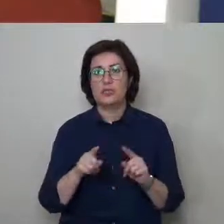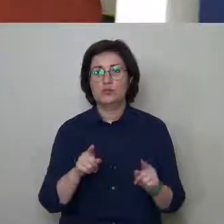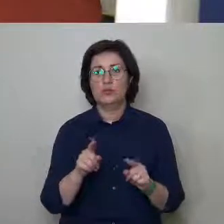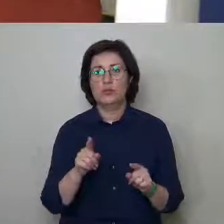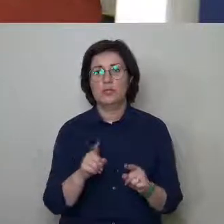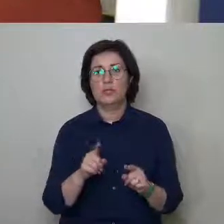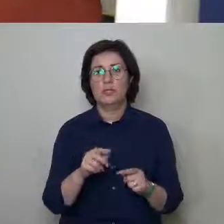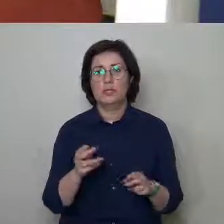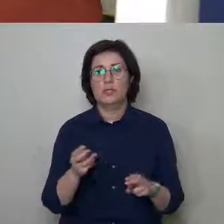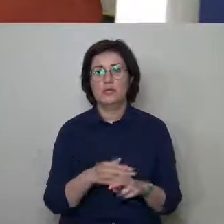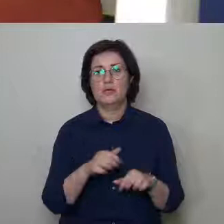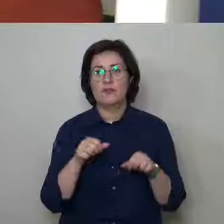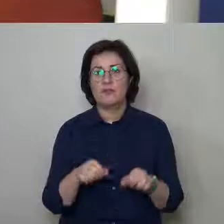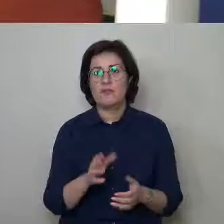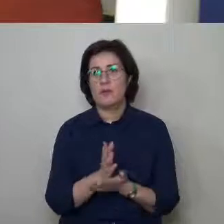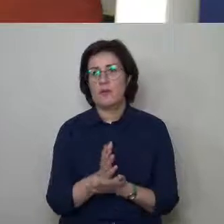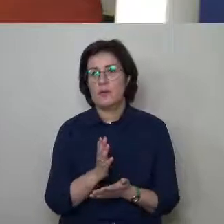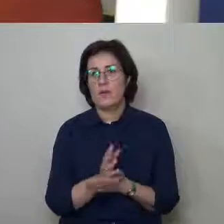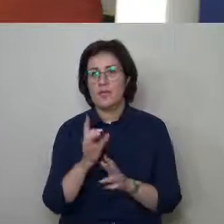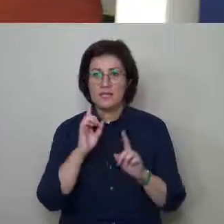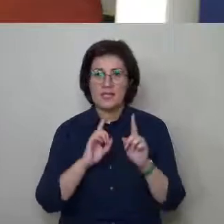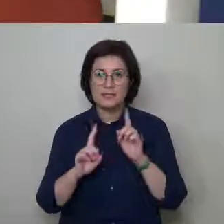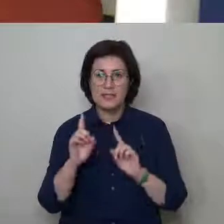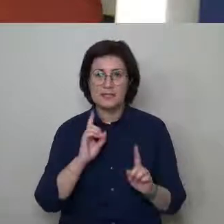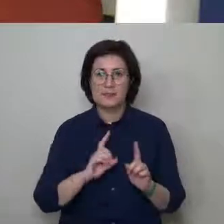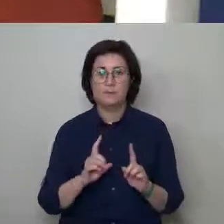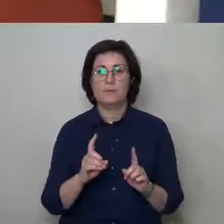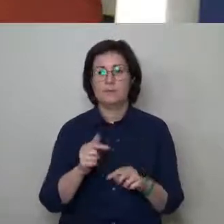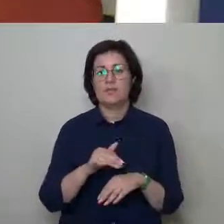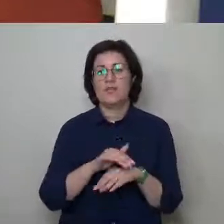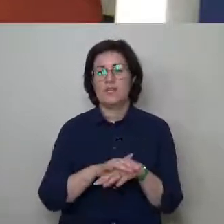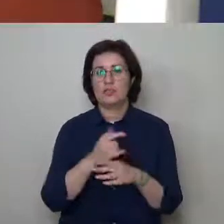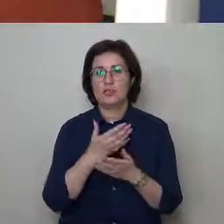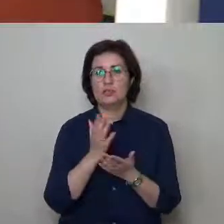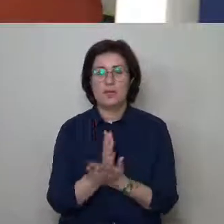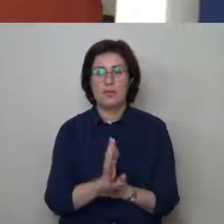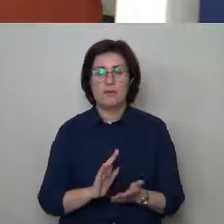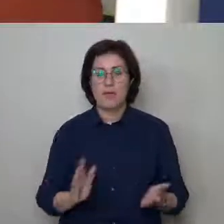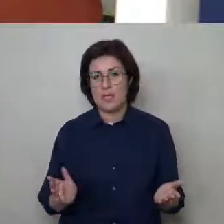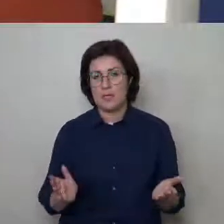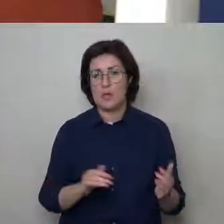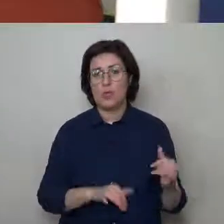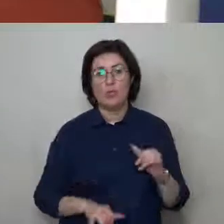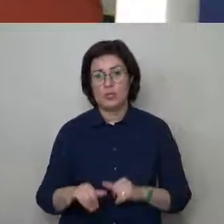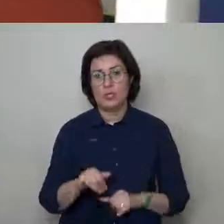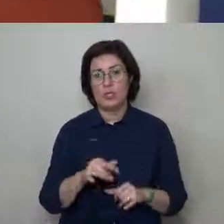complaints about the voter list, and for example, you cannot file a complaint with